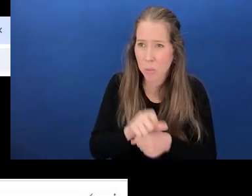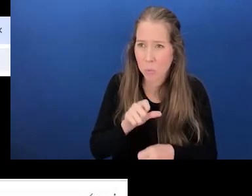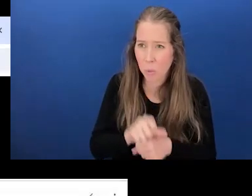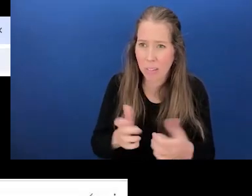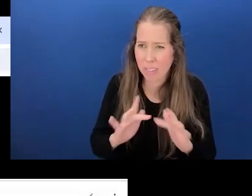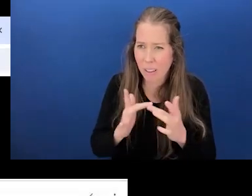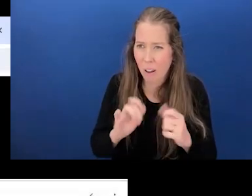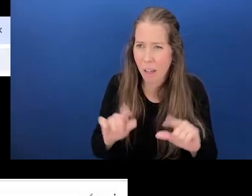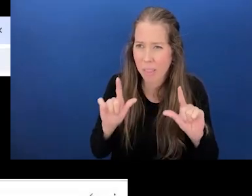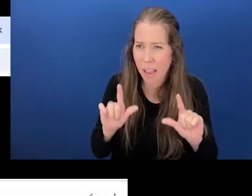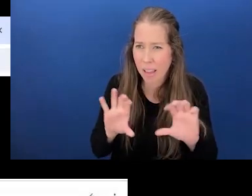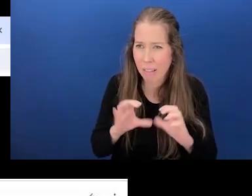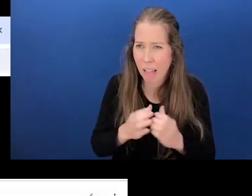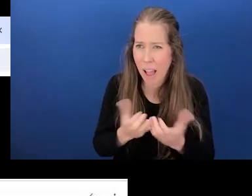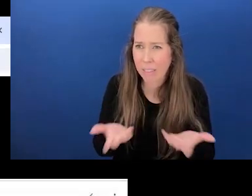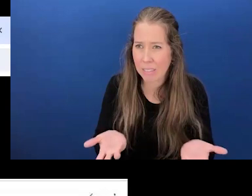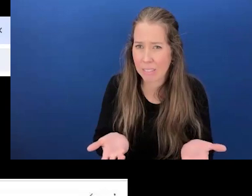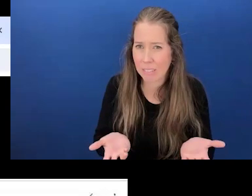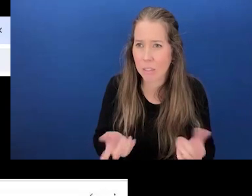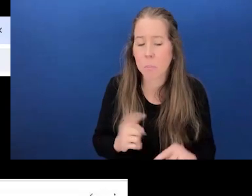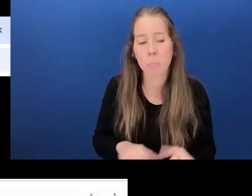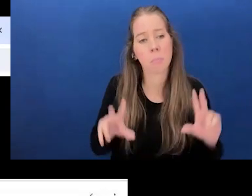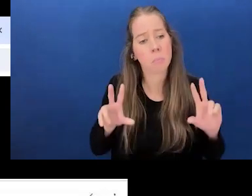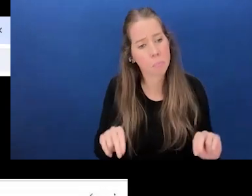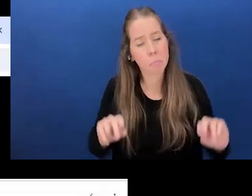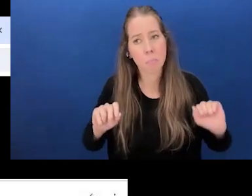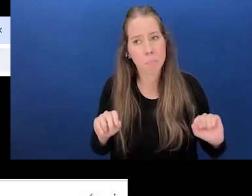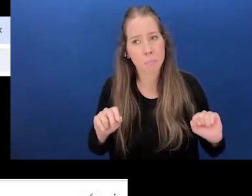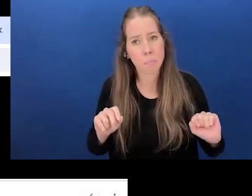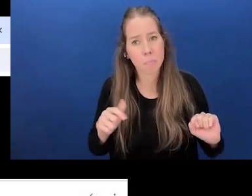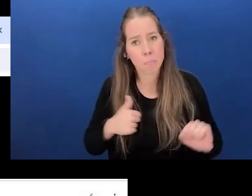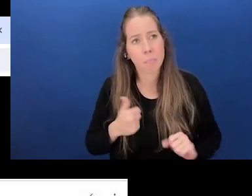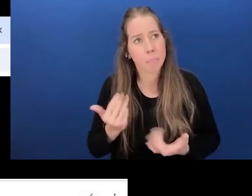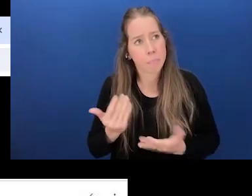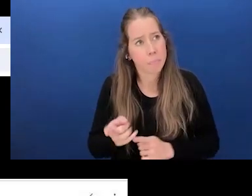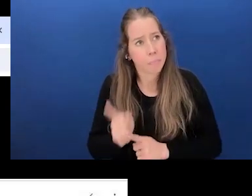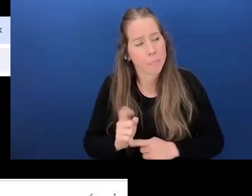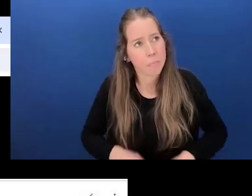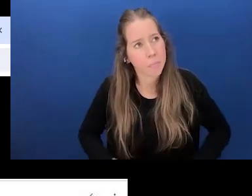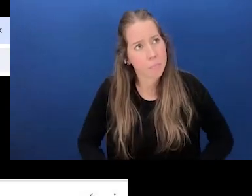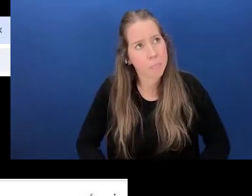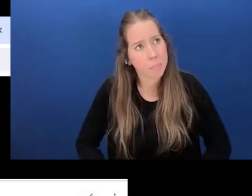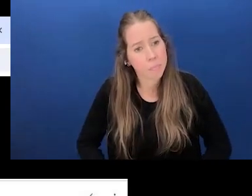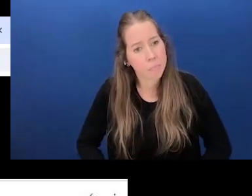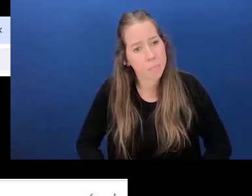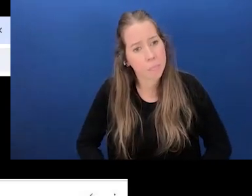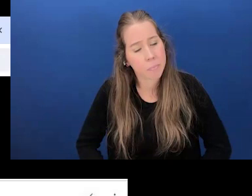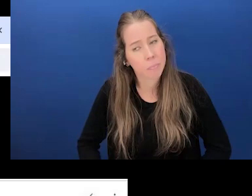online class. But no, I took a second and I used